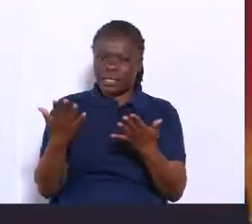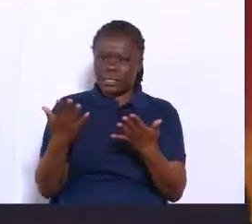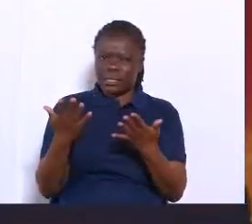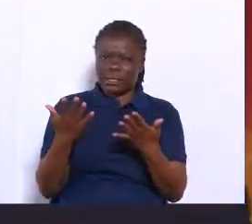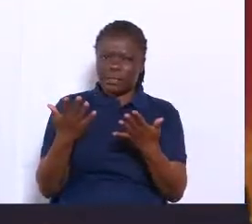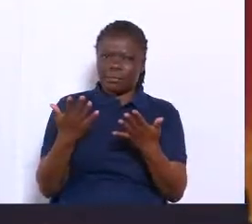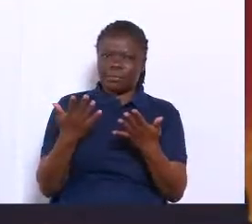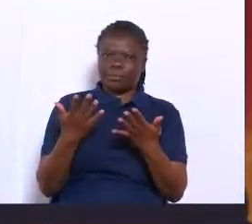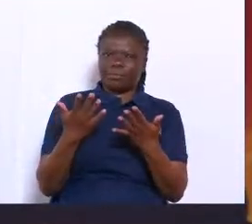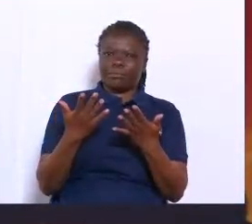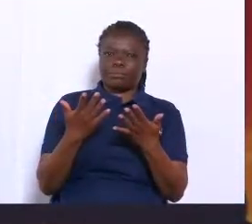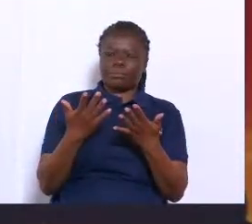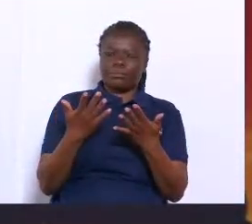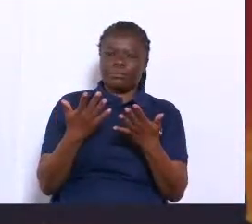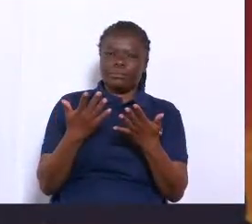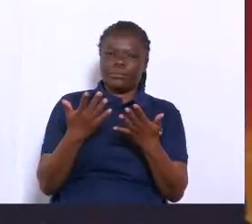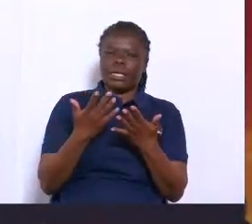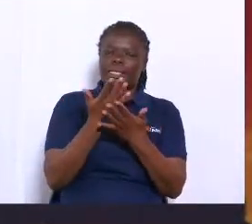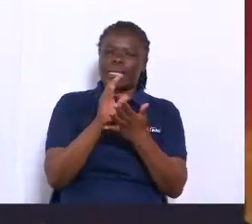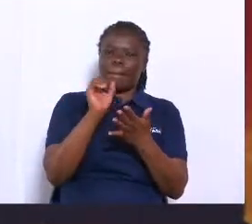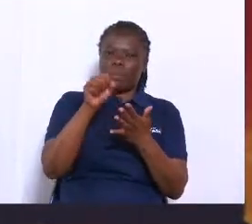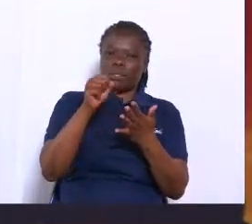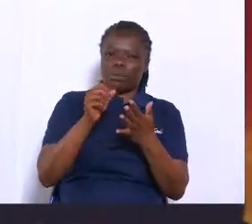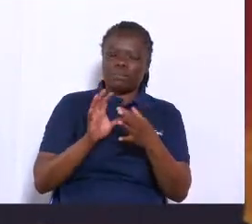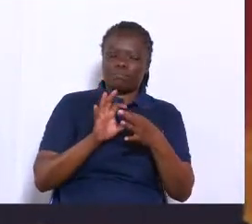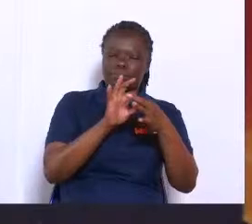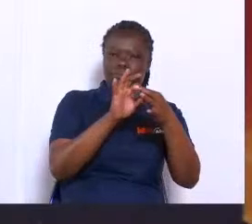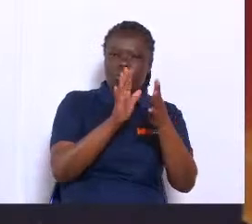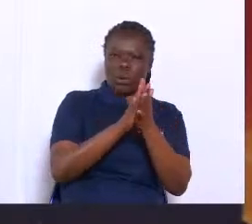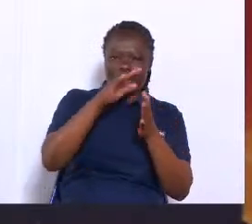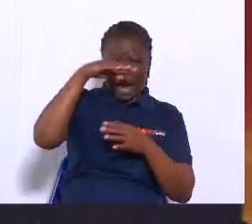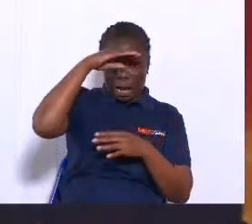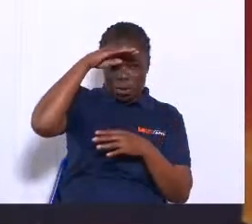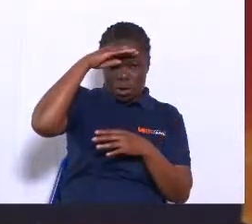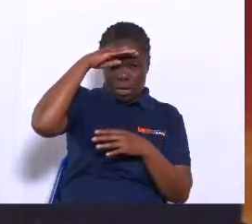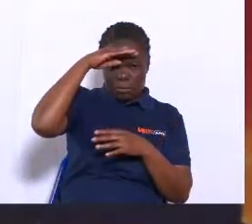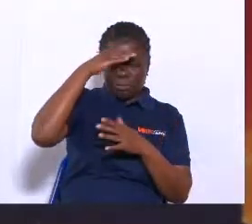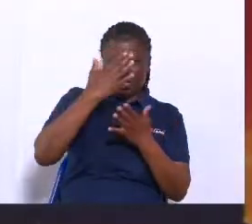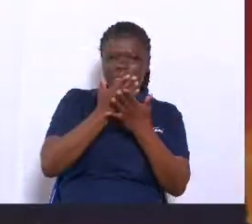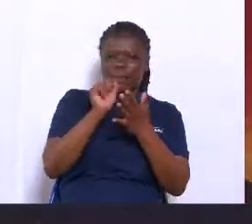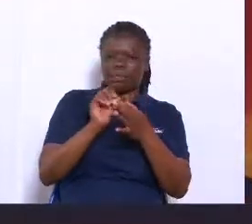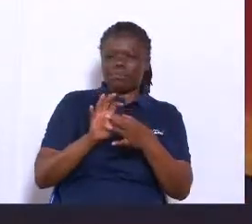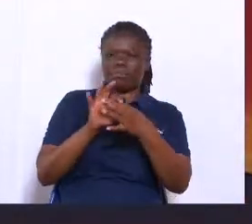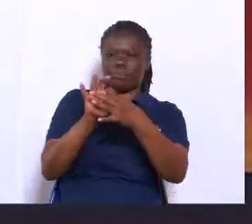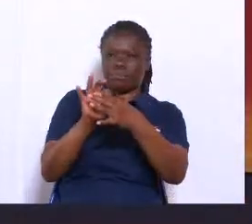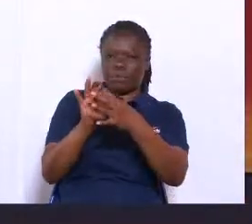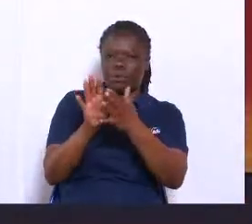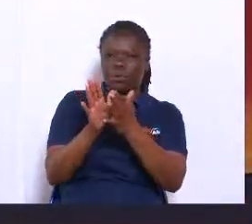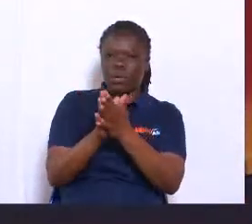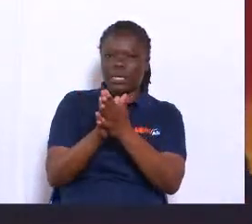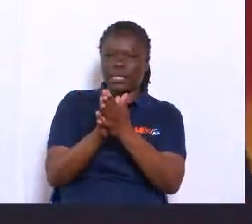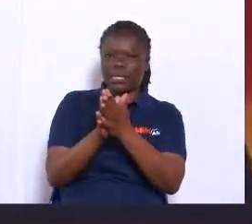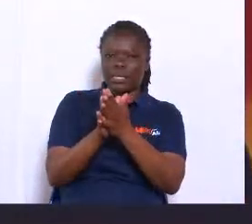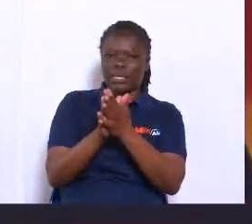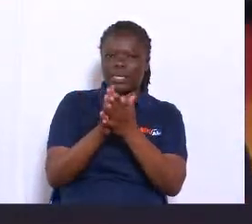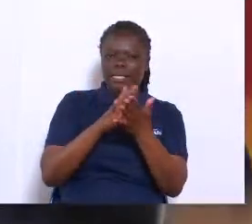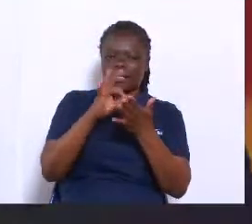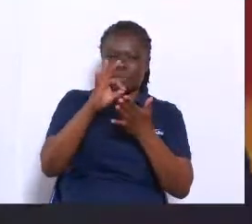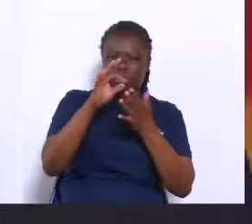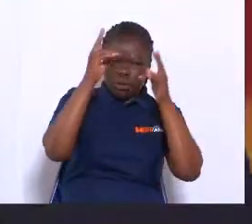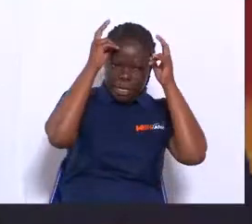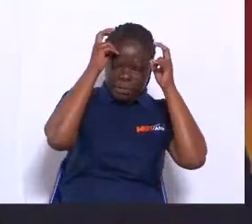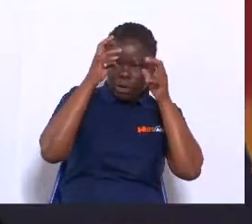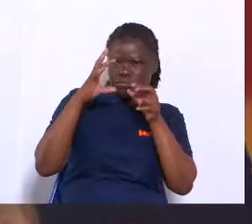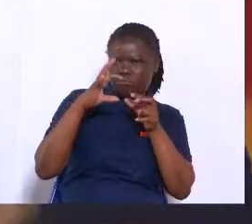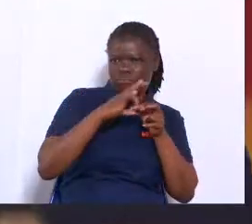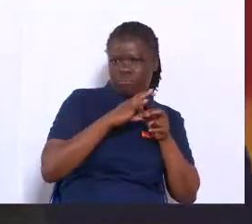trapped by the world's standards. Some are going to be trapped by alcohol. Some are even getting trapped by the spiritualism of devil